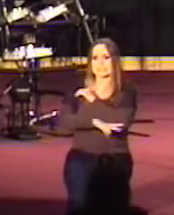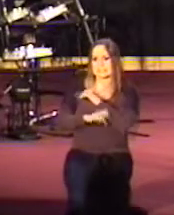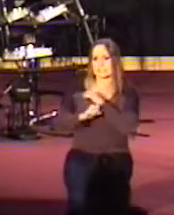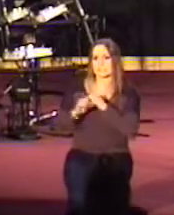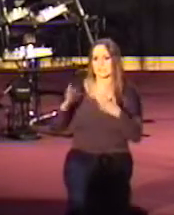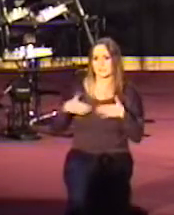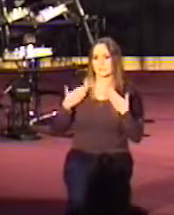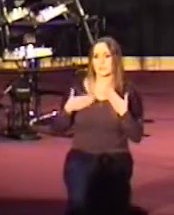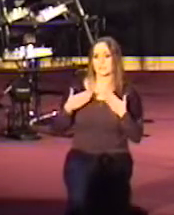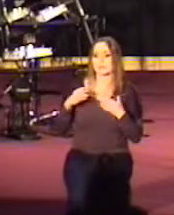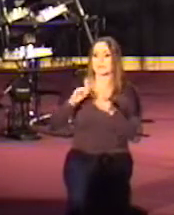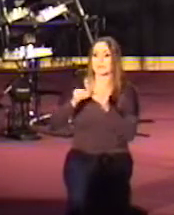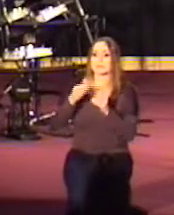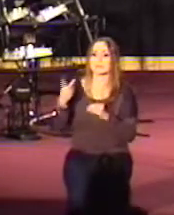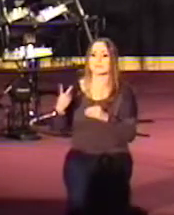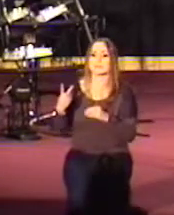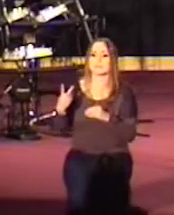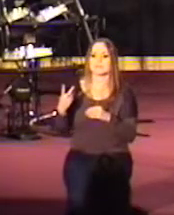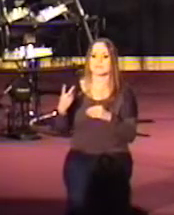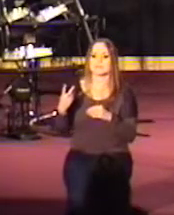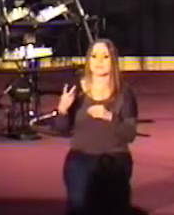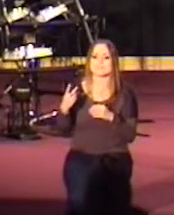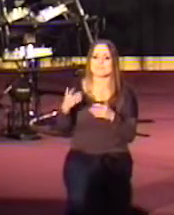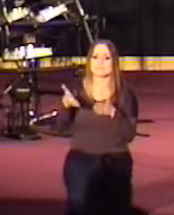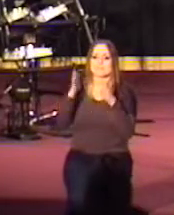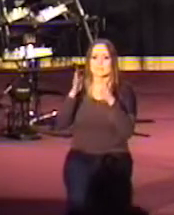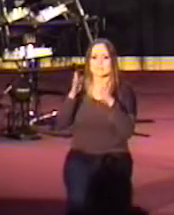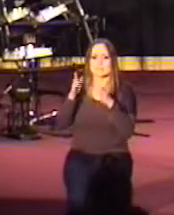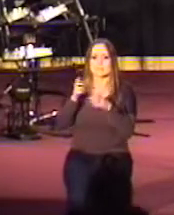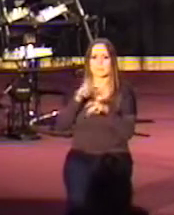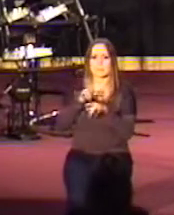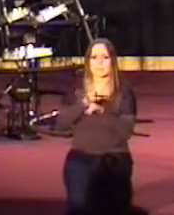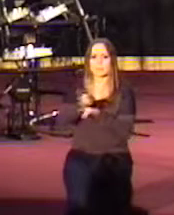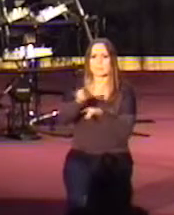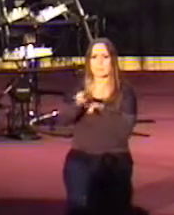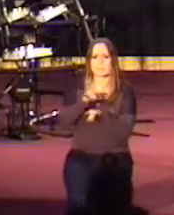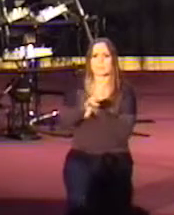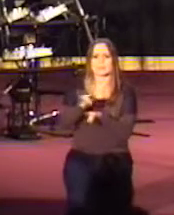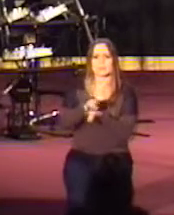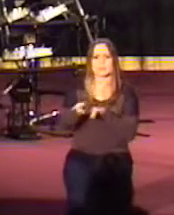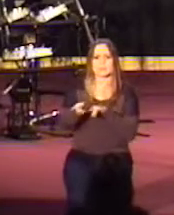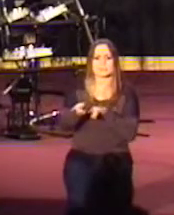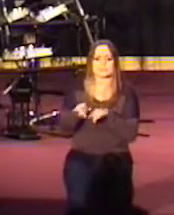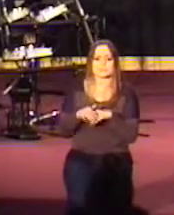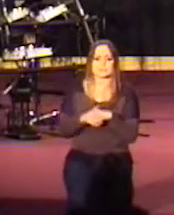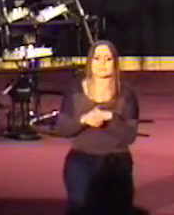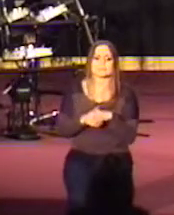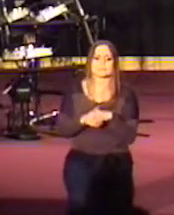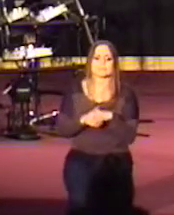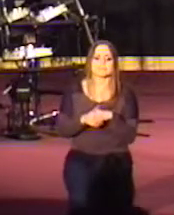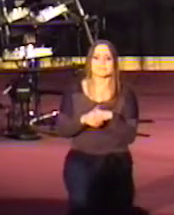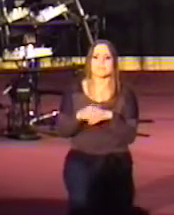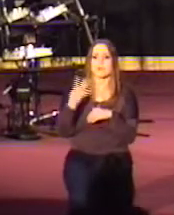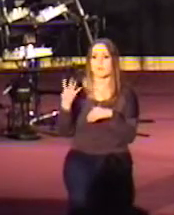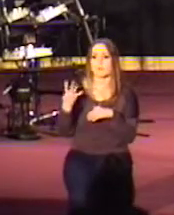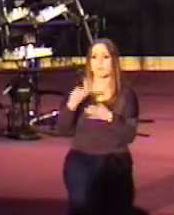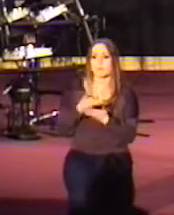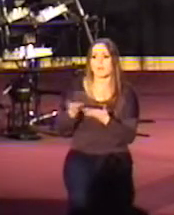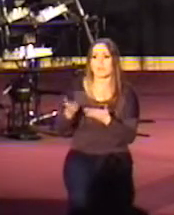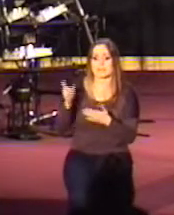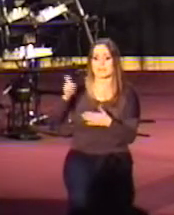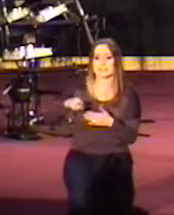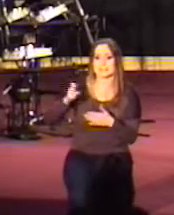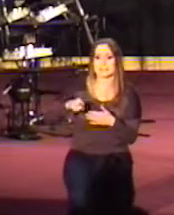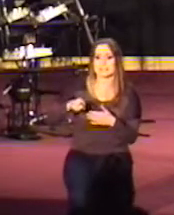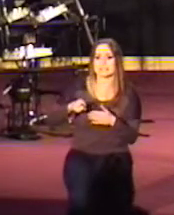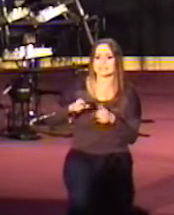number two, he kind of looks at persecution. And he gives some personal testimony from this certain perspective. So we're going to look at four things that we need